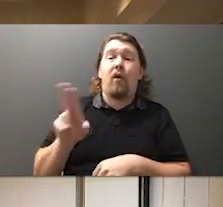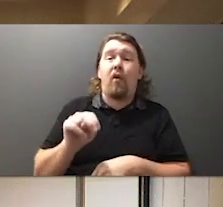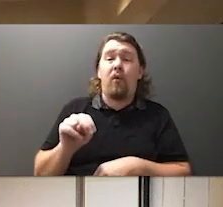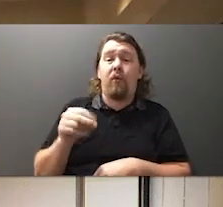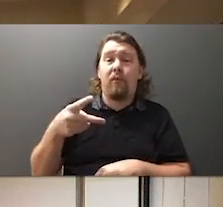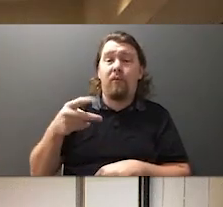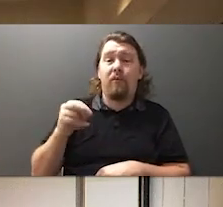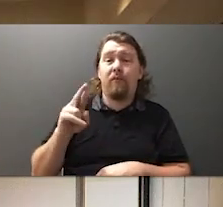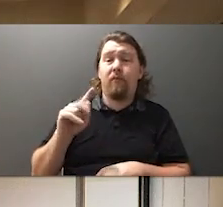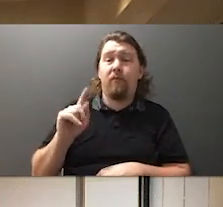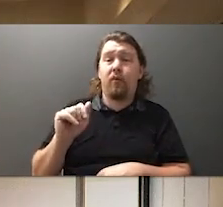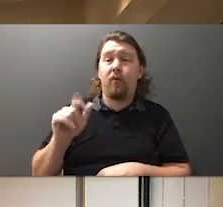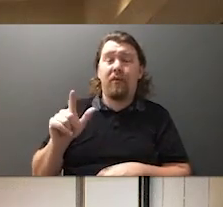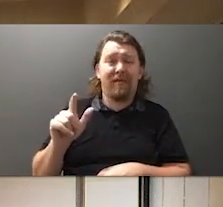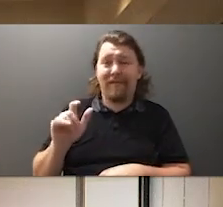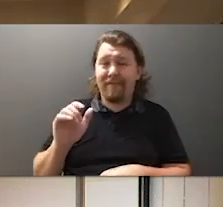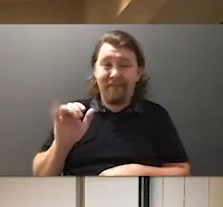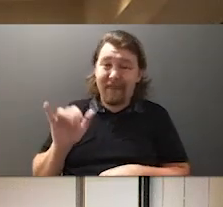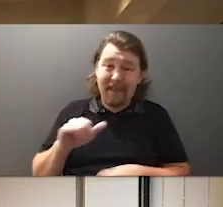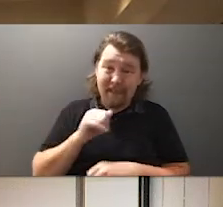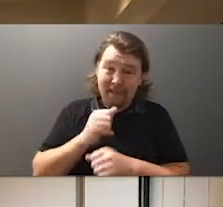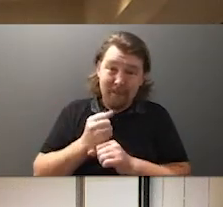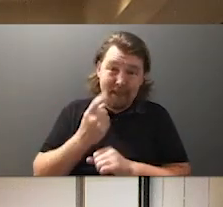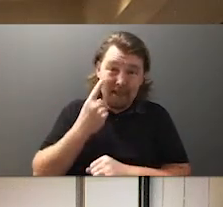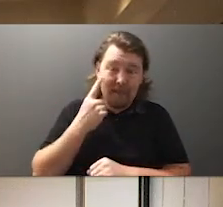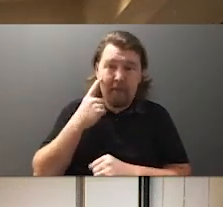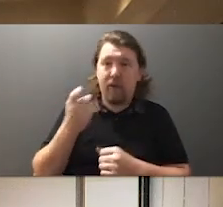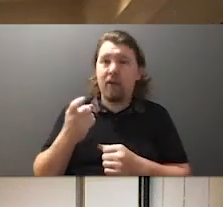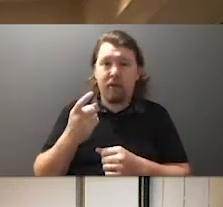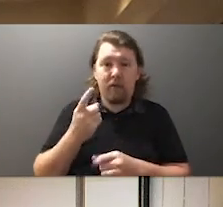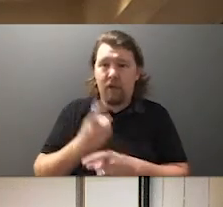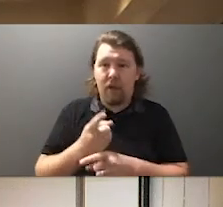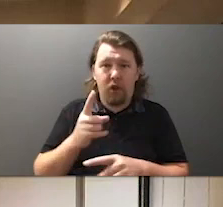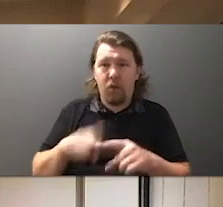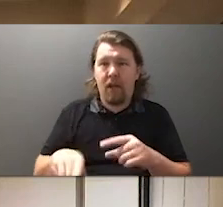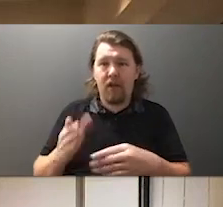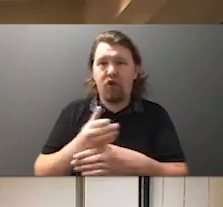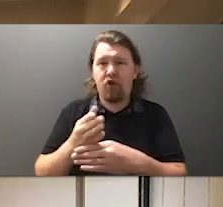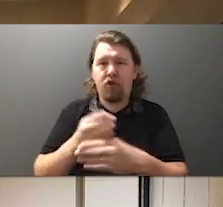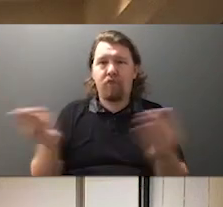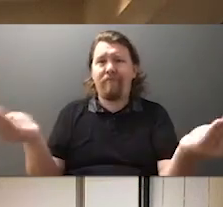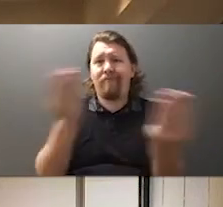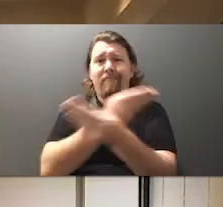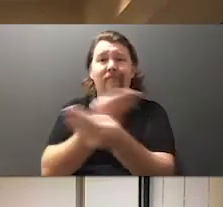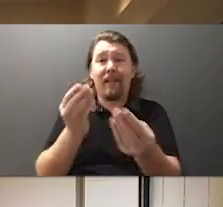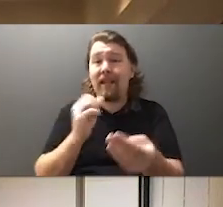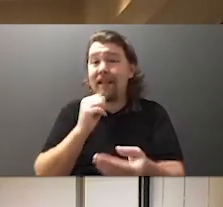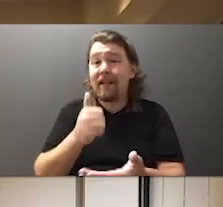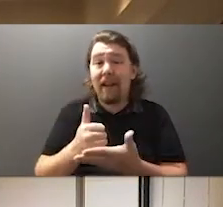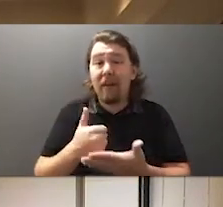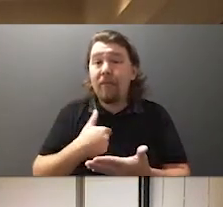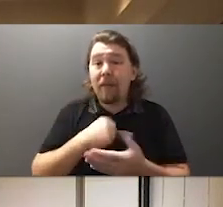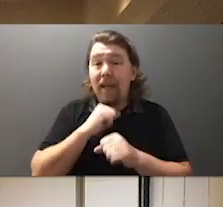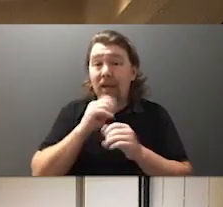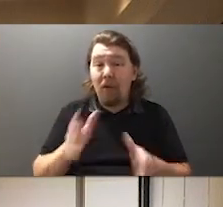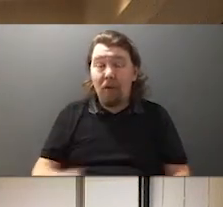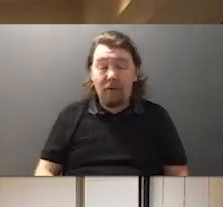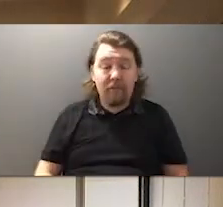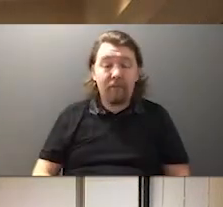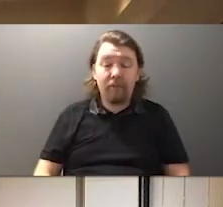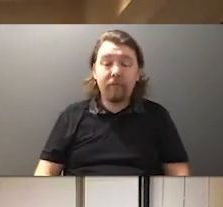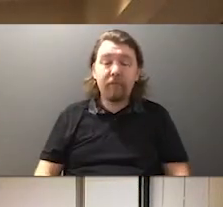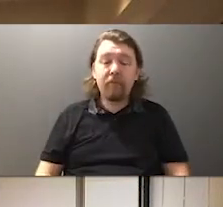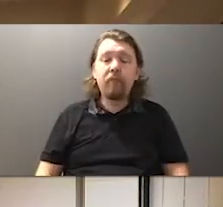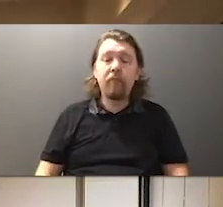that really makes no sense. In fact, I don't use them because there's no sharing between. It's hard to, doesn't help me in any way,